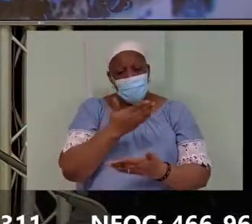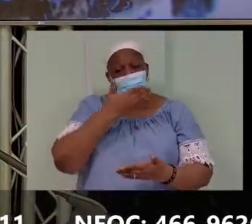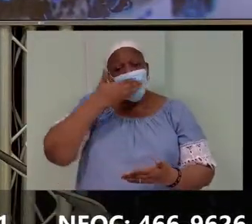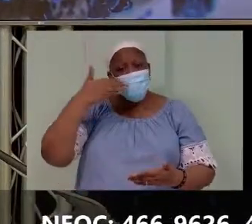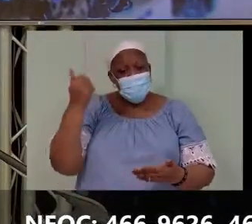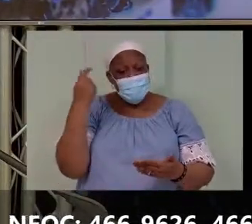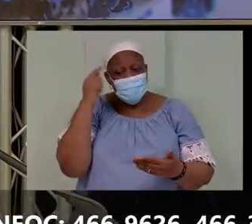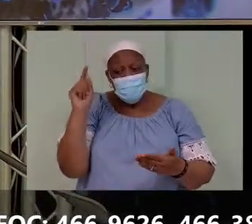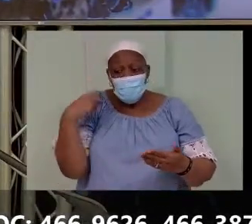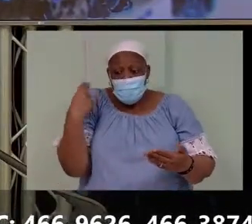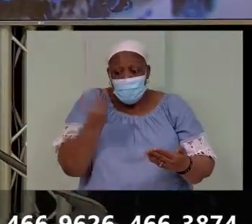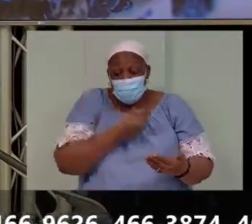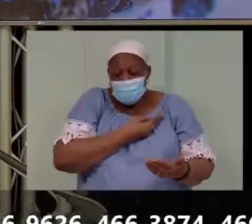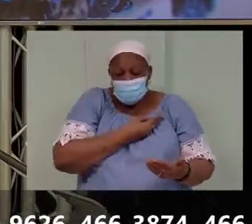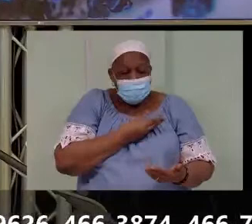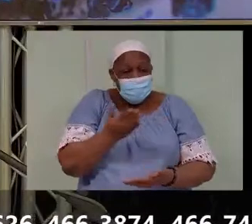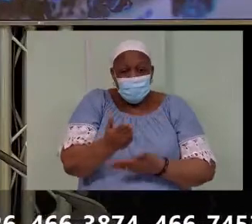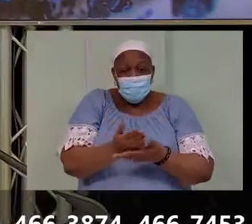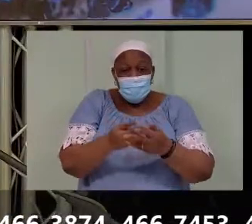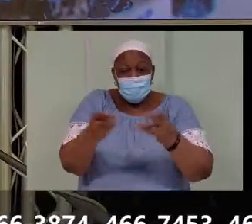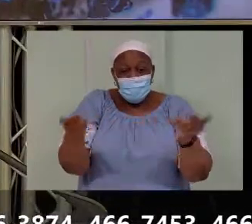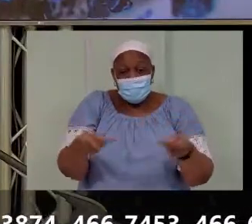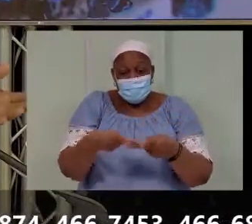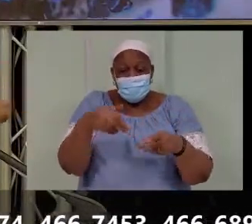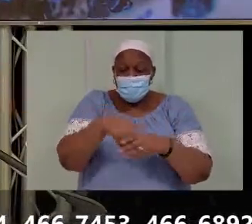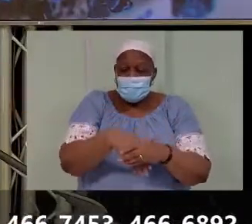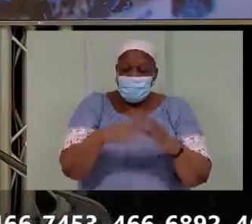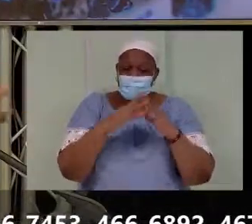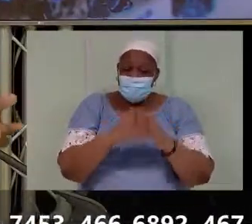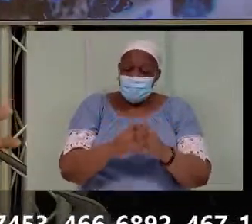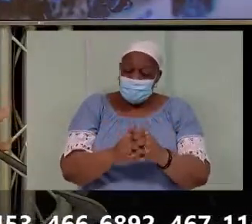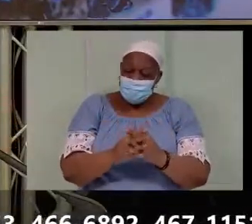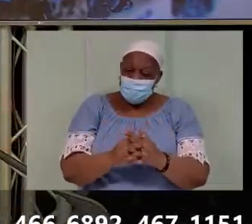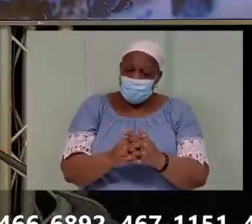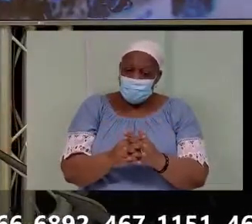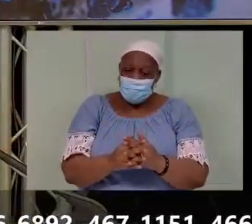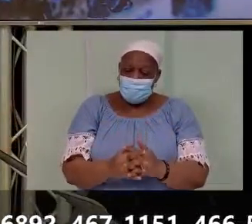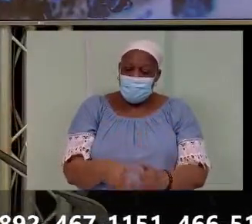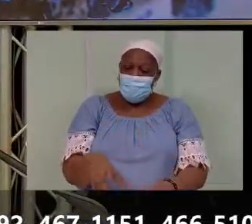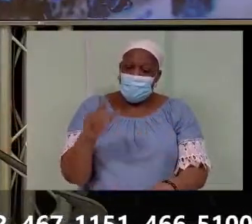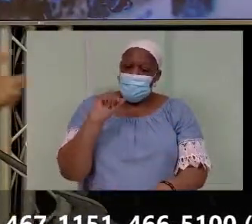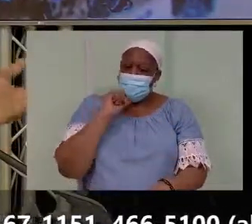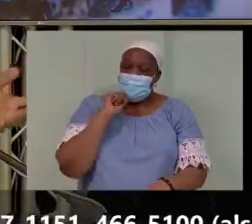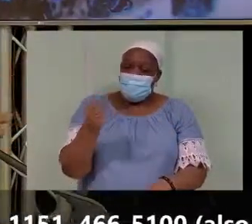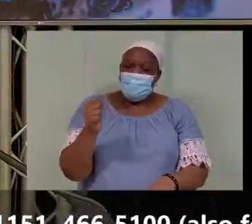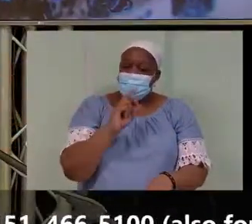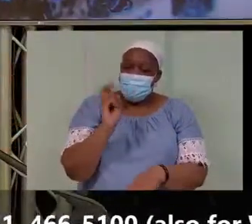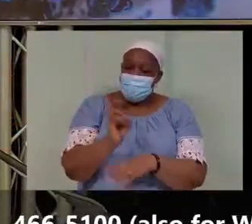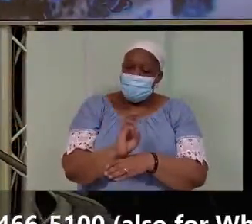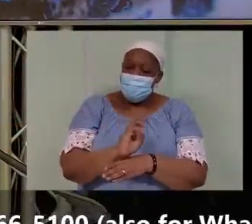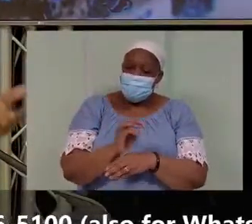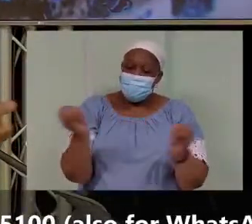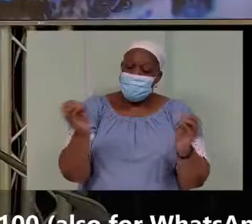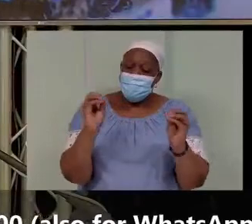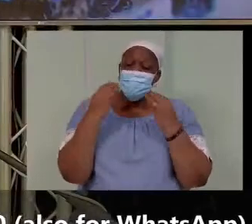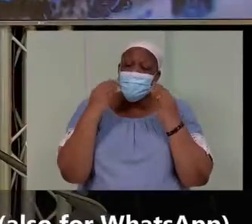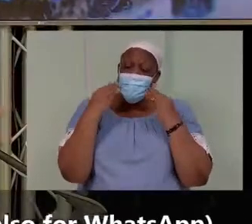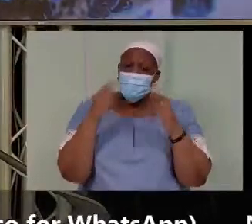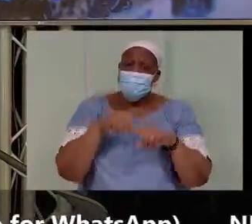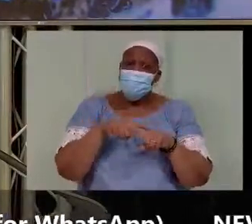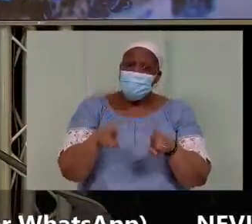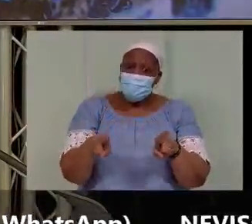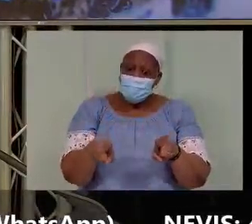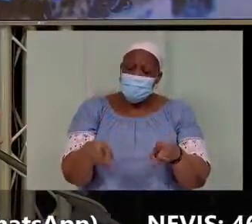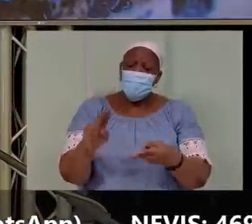where persons are not wearing masks. I think there's a rally right now in South Dakota, I think, where they have over 250,000 persons who are going to